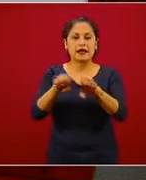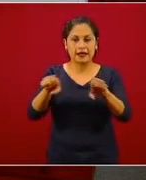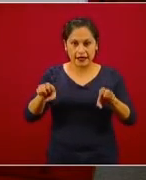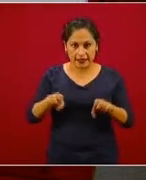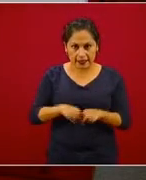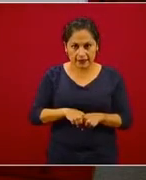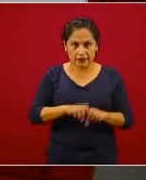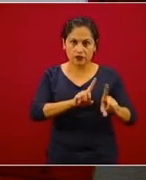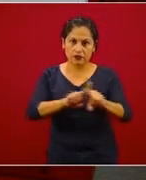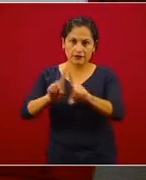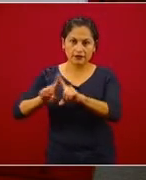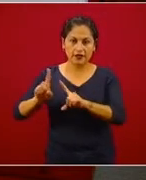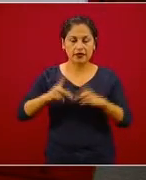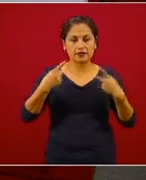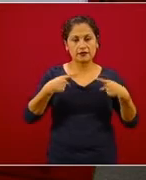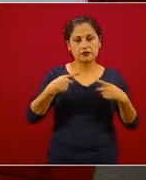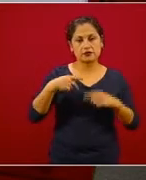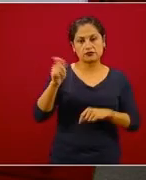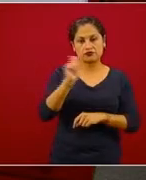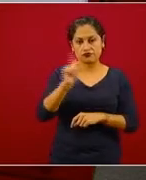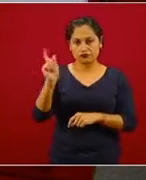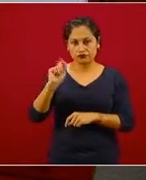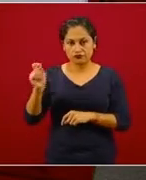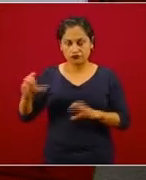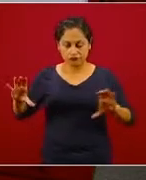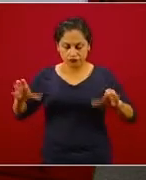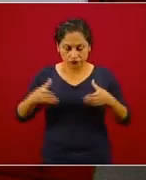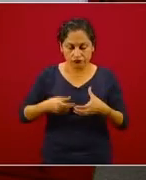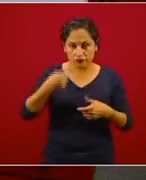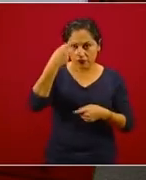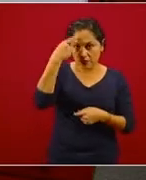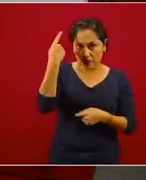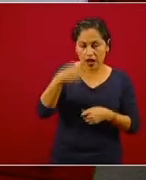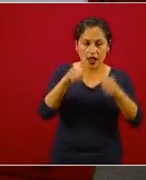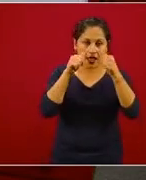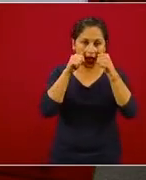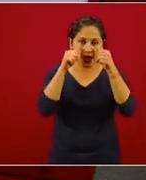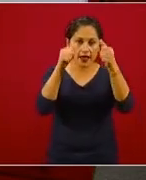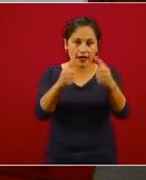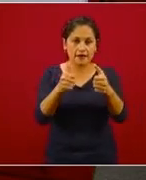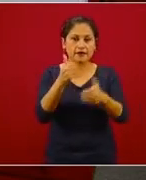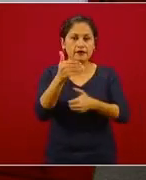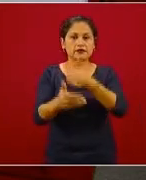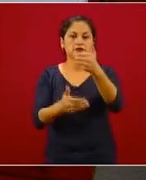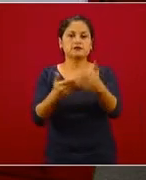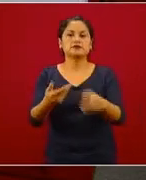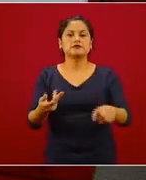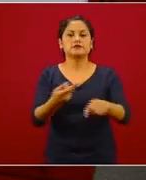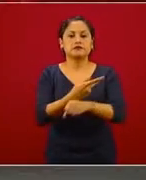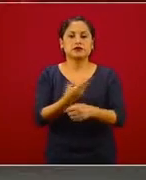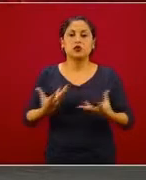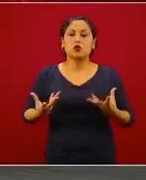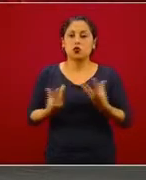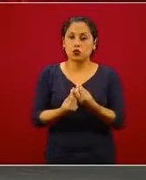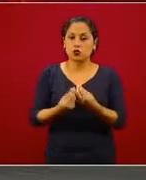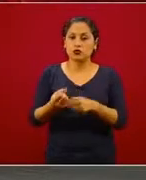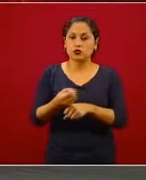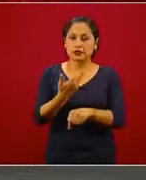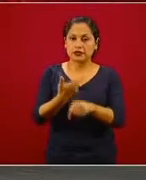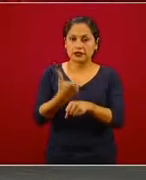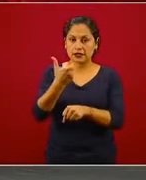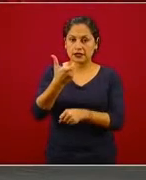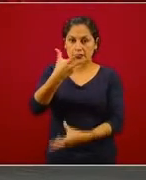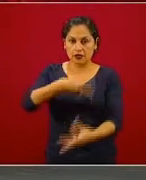We've talked about this before, and he's also part of the team that we've been